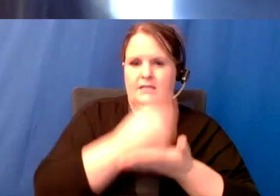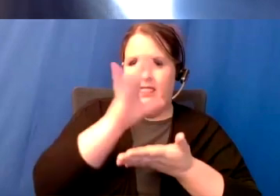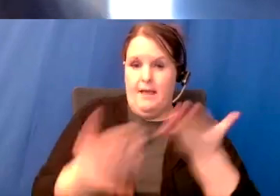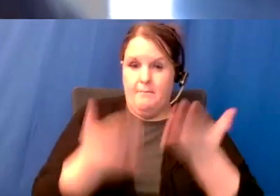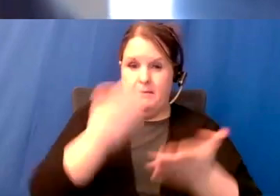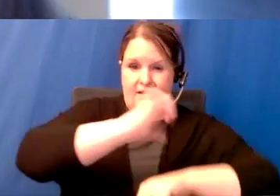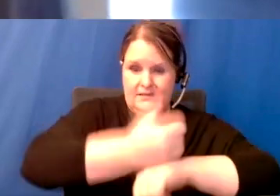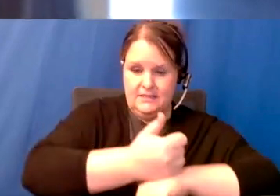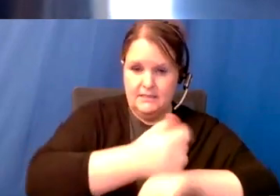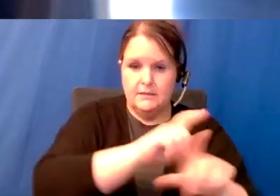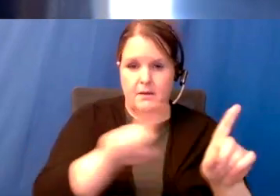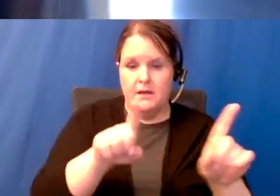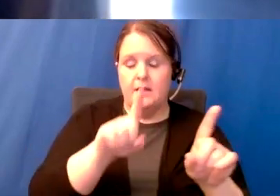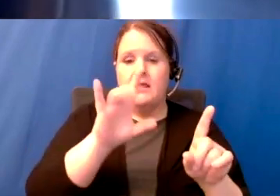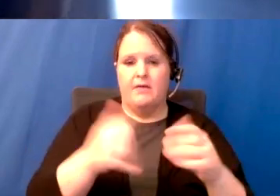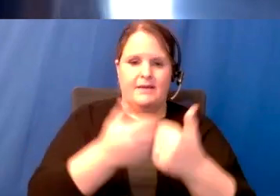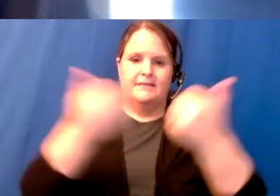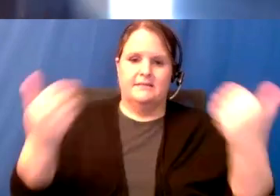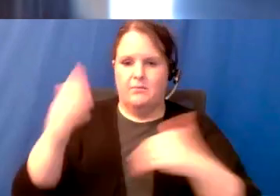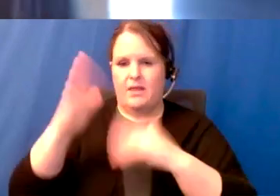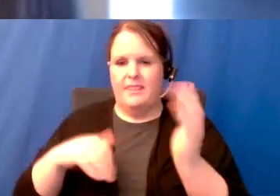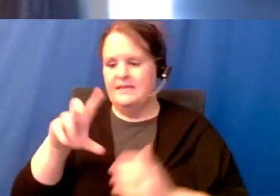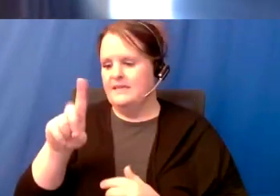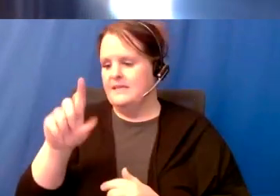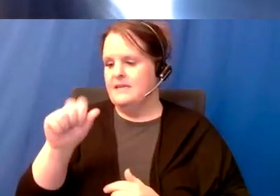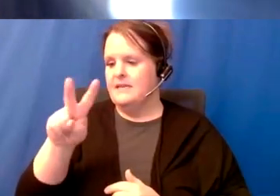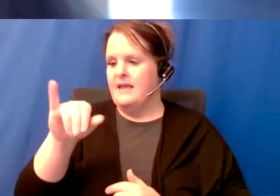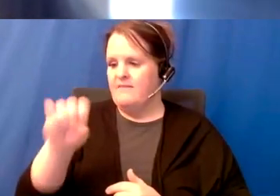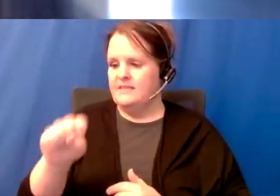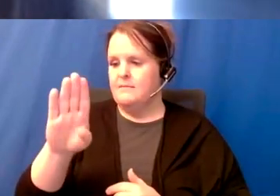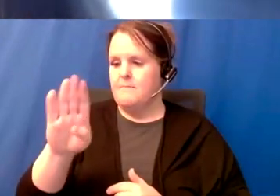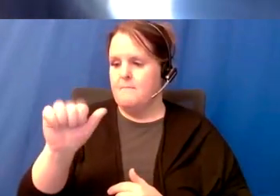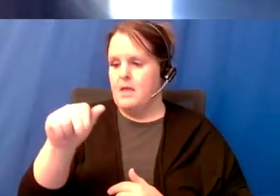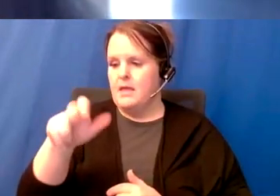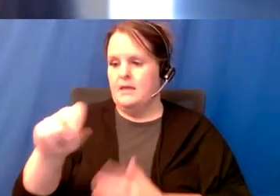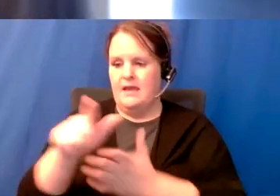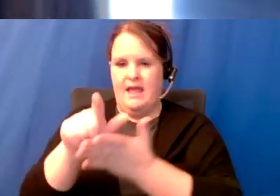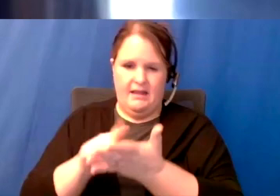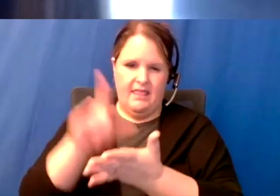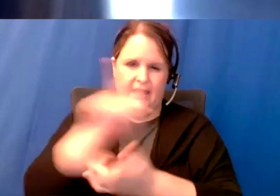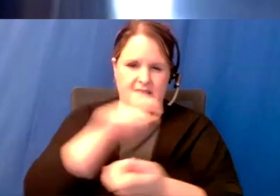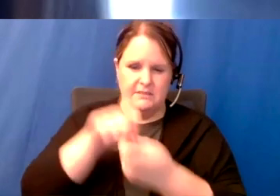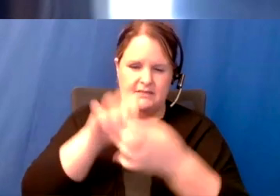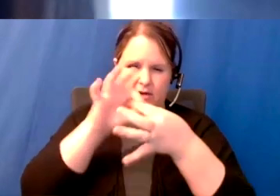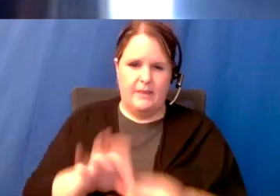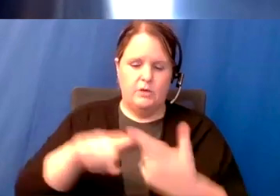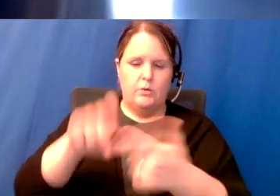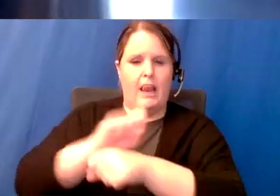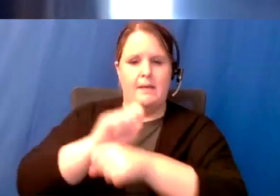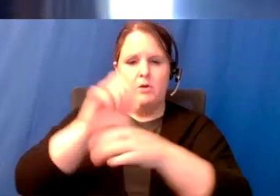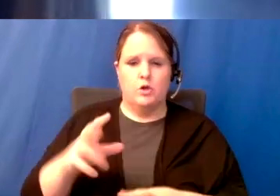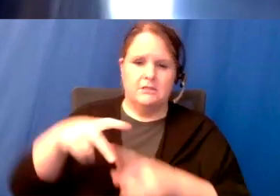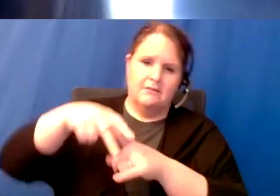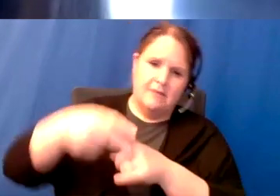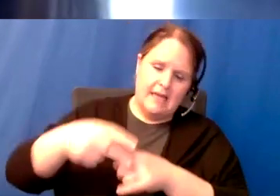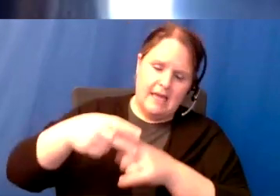exist, but that would be separate from the Davis-Bacon Act. Davis-Bacon is specific to laborers and mechanics who